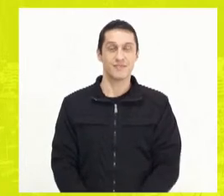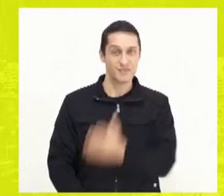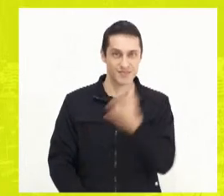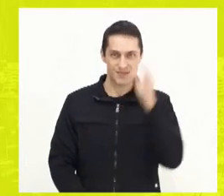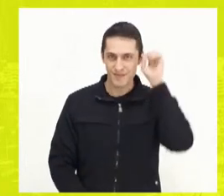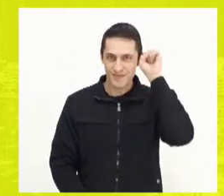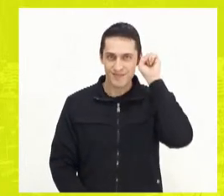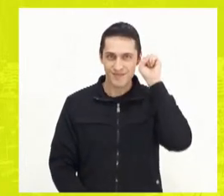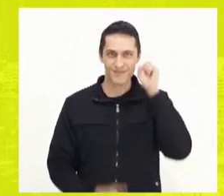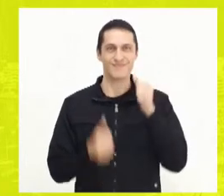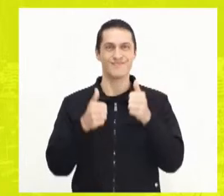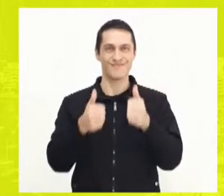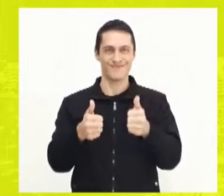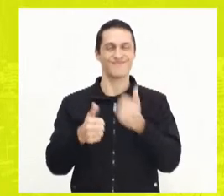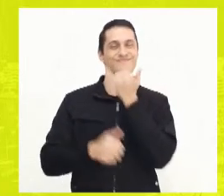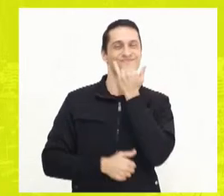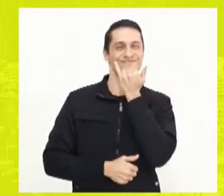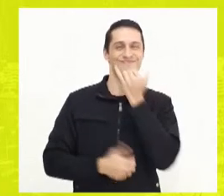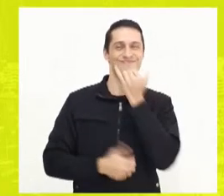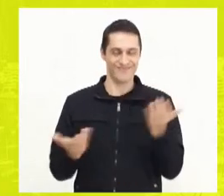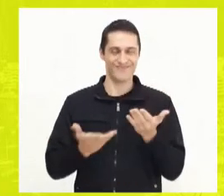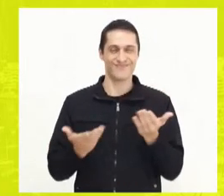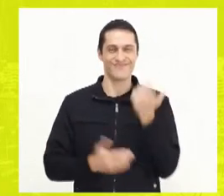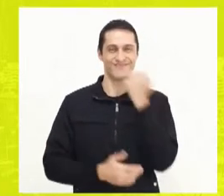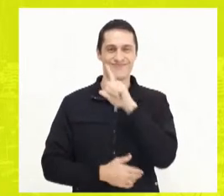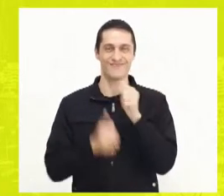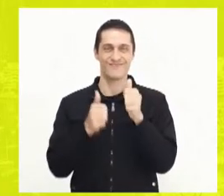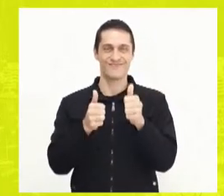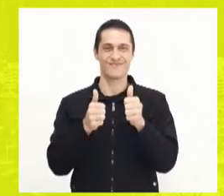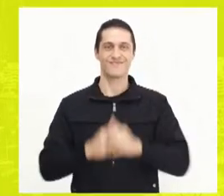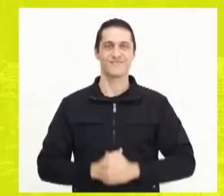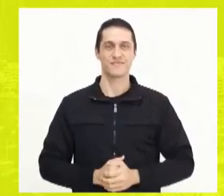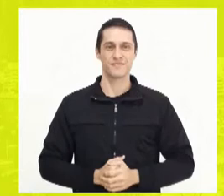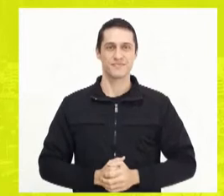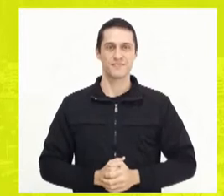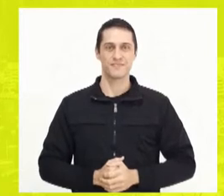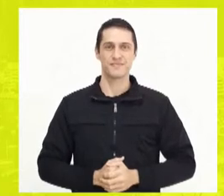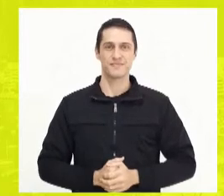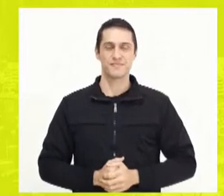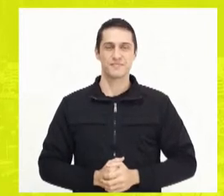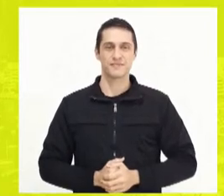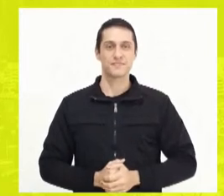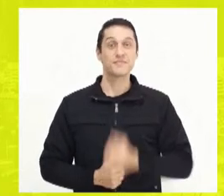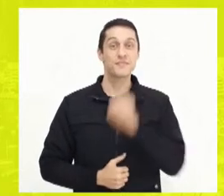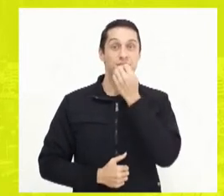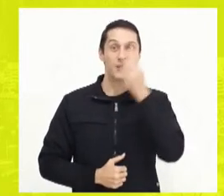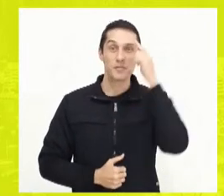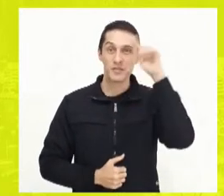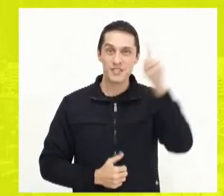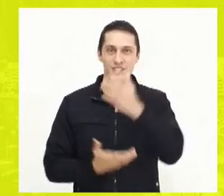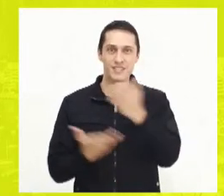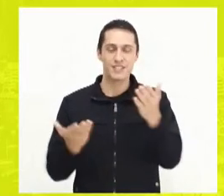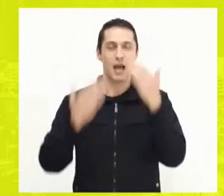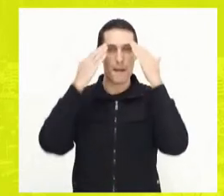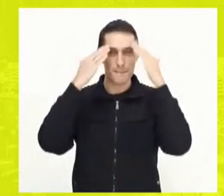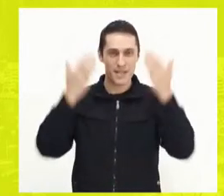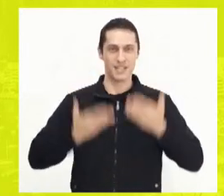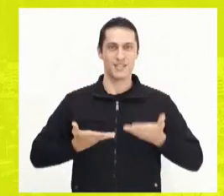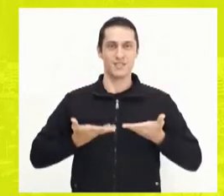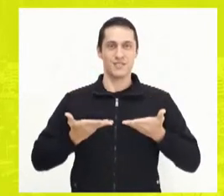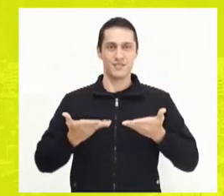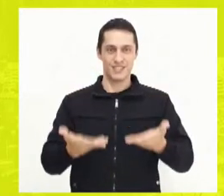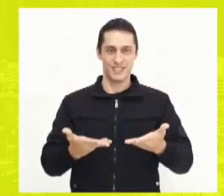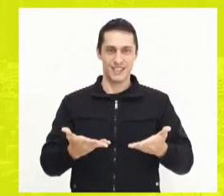can you hear me now i am sorry i think it's working now great hello everyone good morning thank you for the